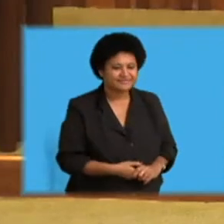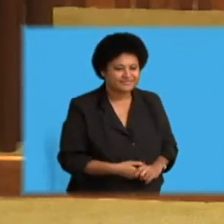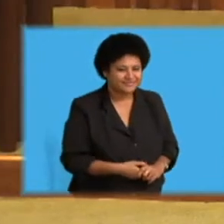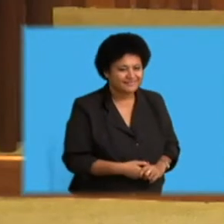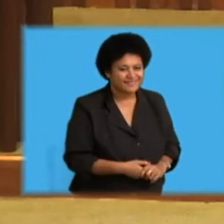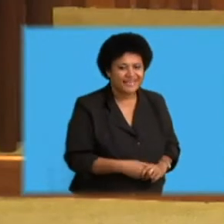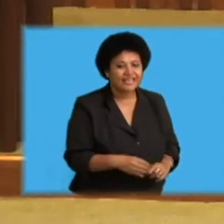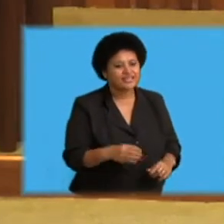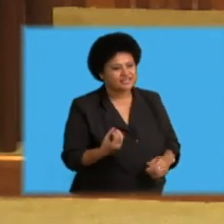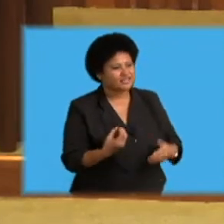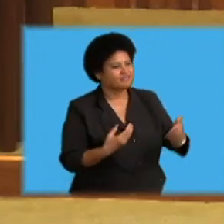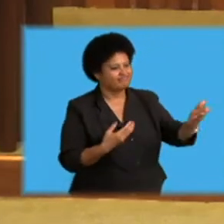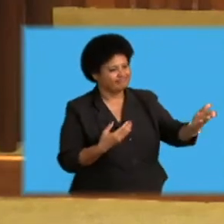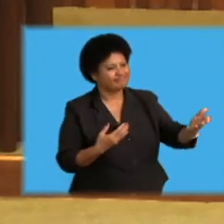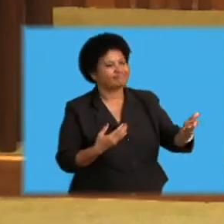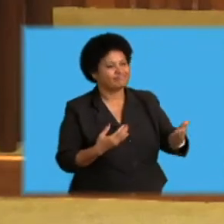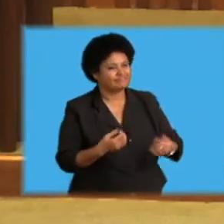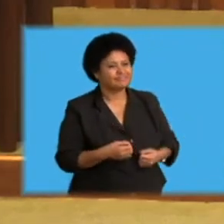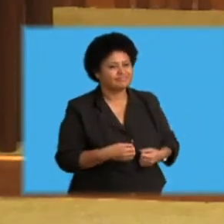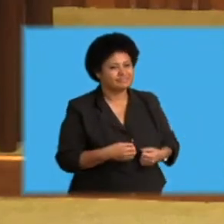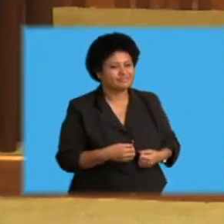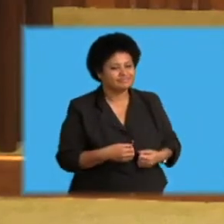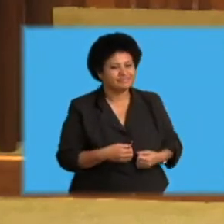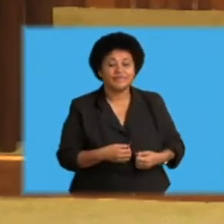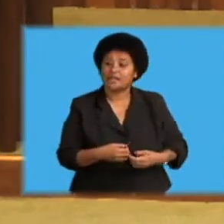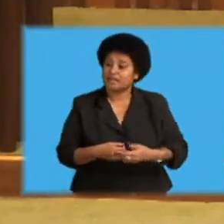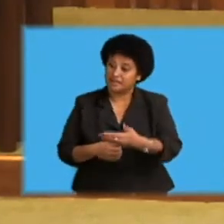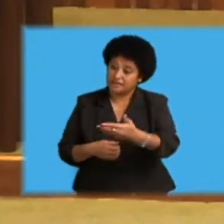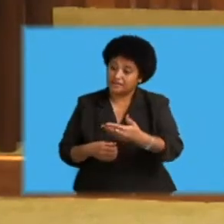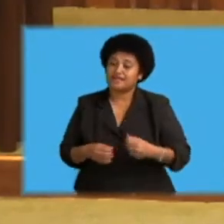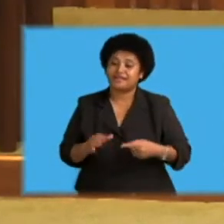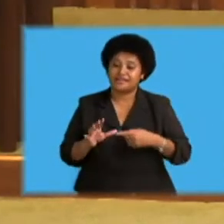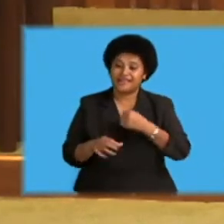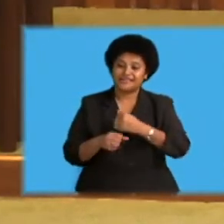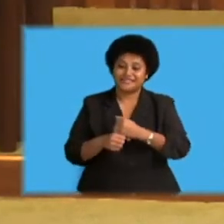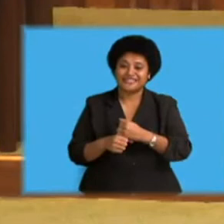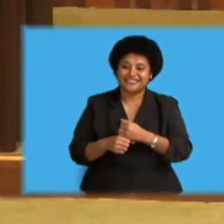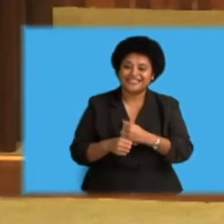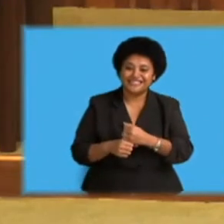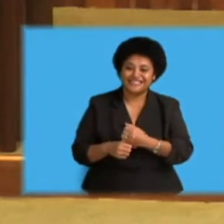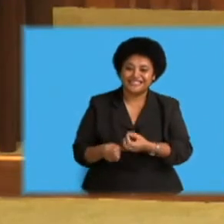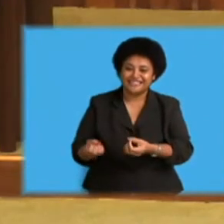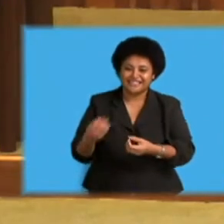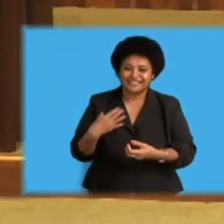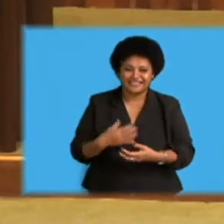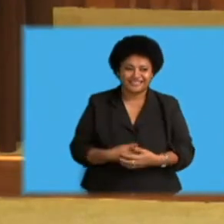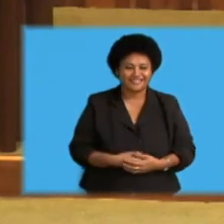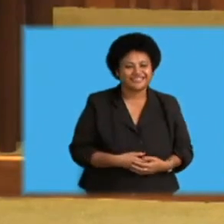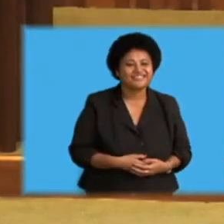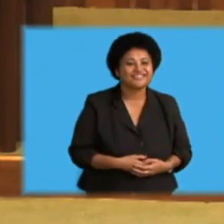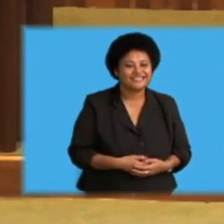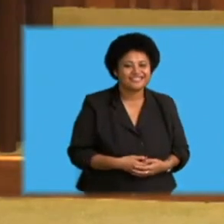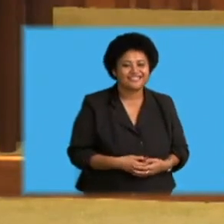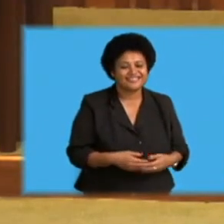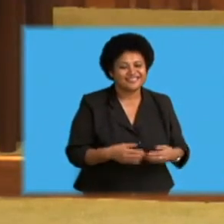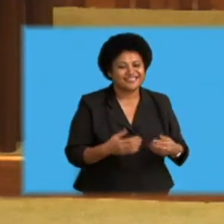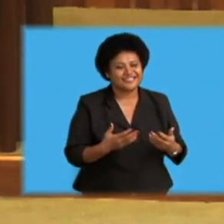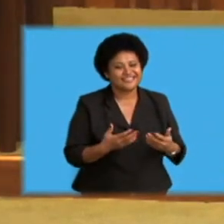General says more than he needs to say to explain things, but let me ask the question. What is